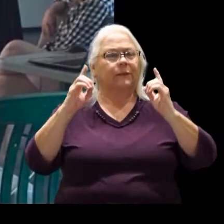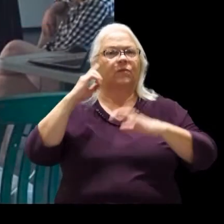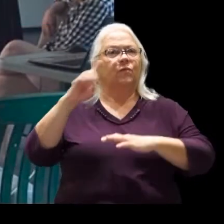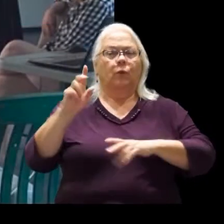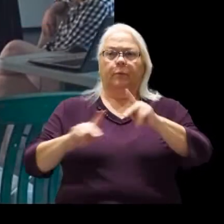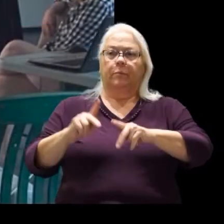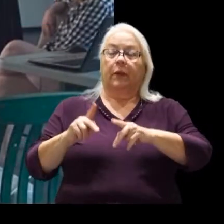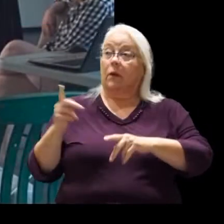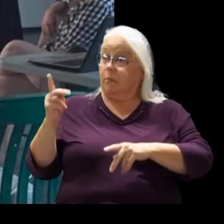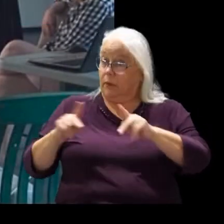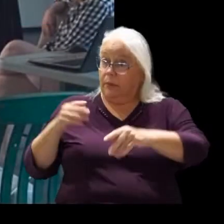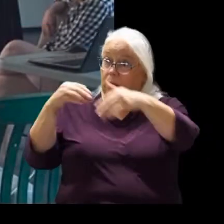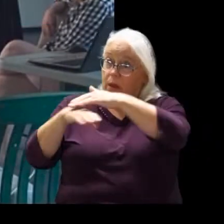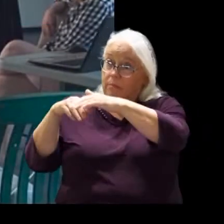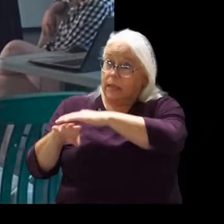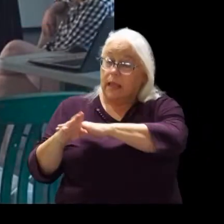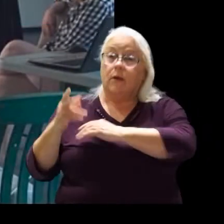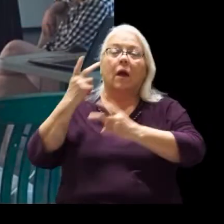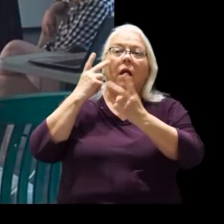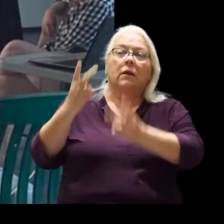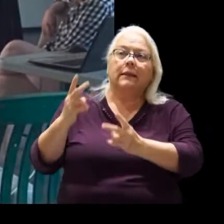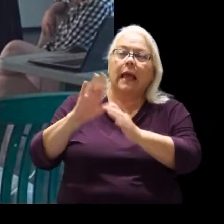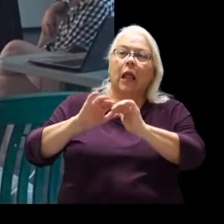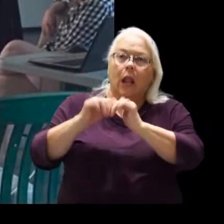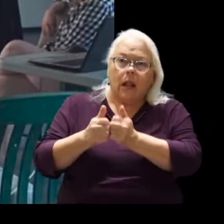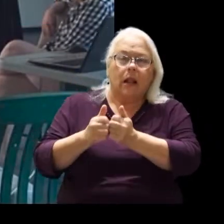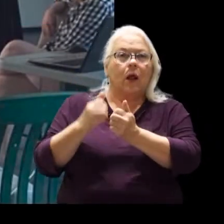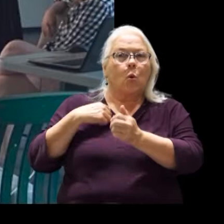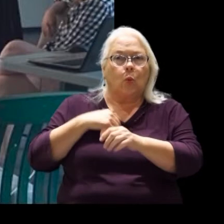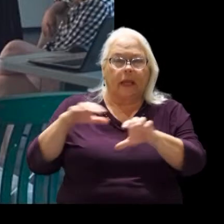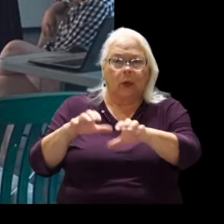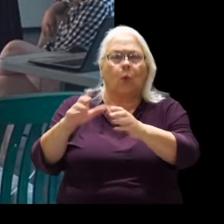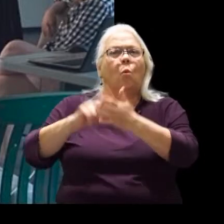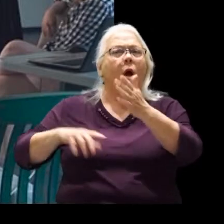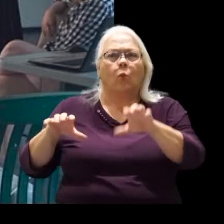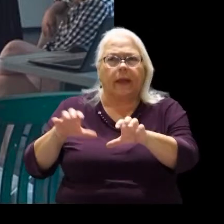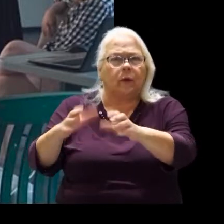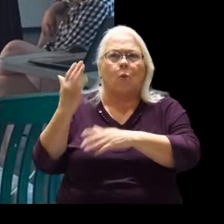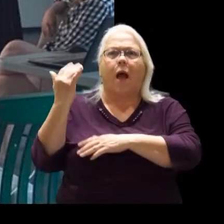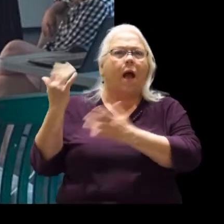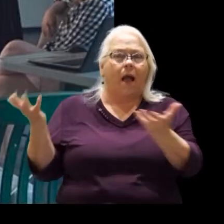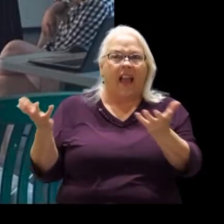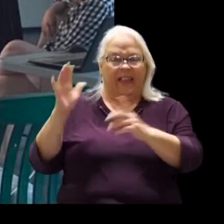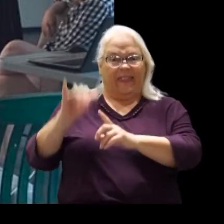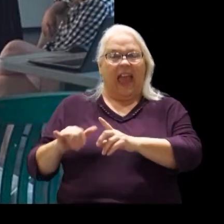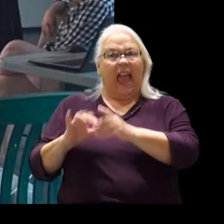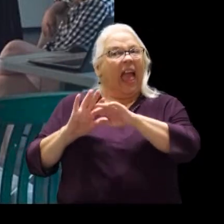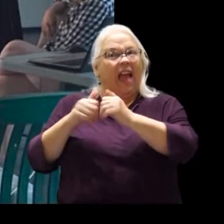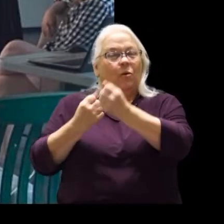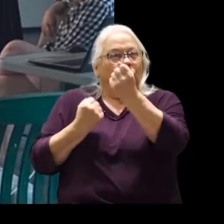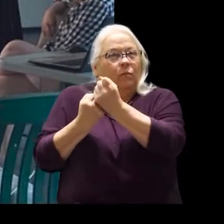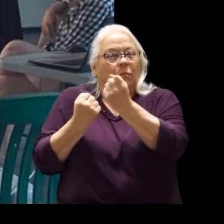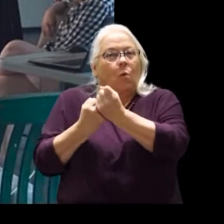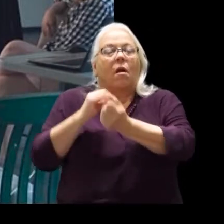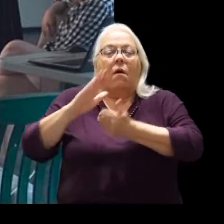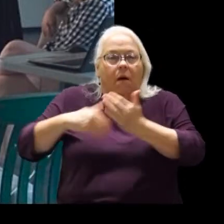would get an idea of what we do and how we do it to empathetically and effectively support all of the artists that we work with here at